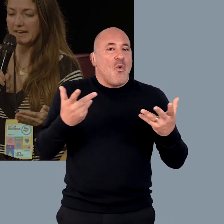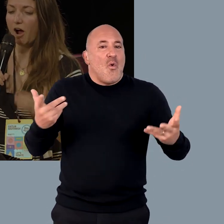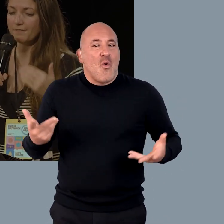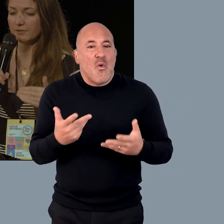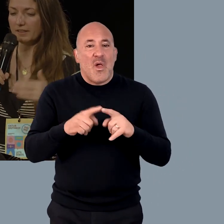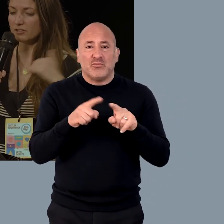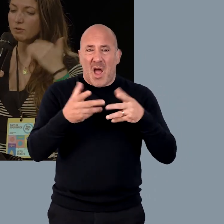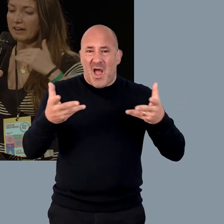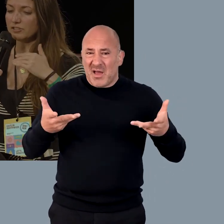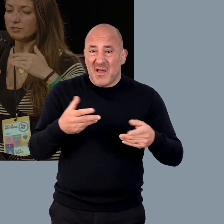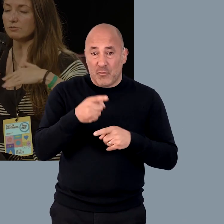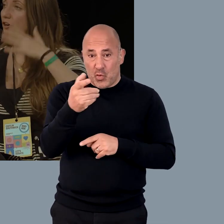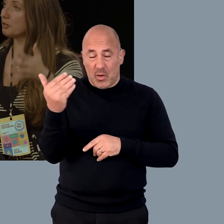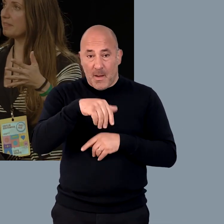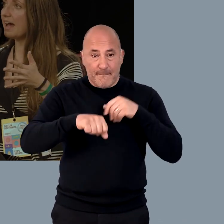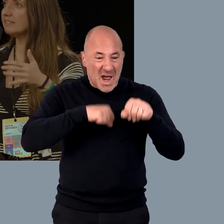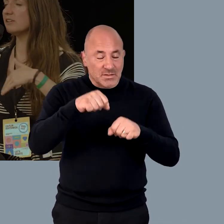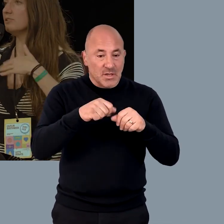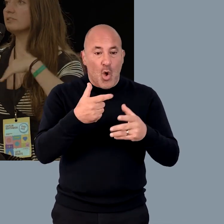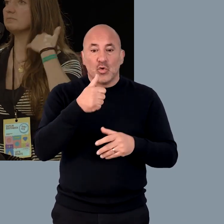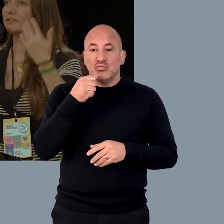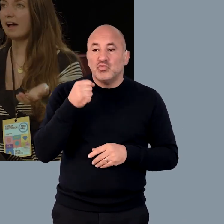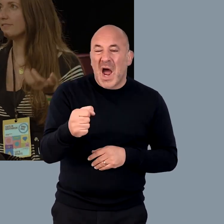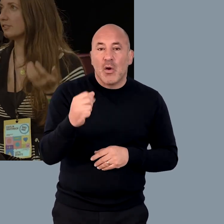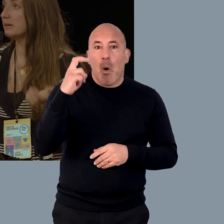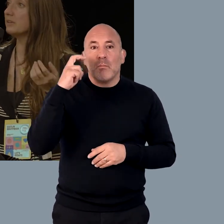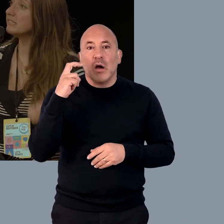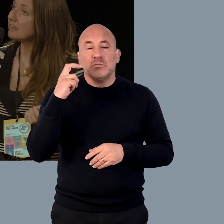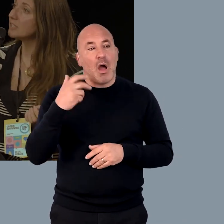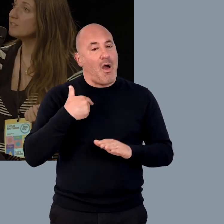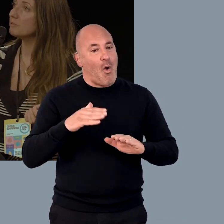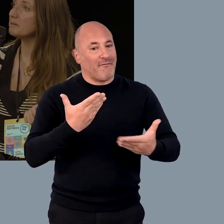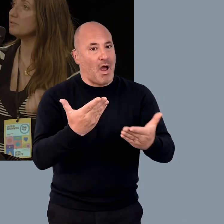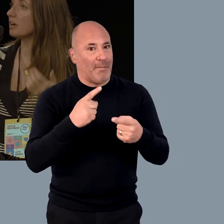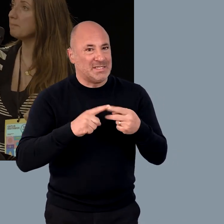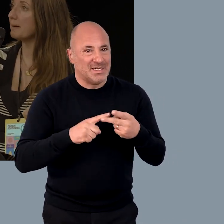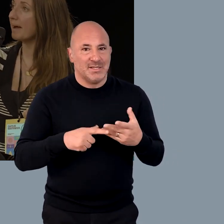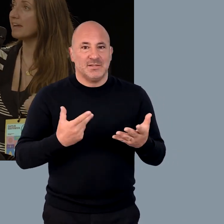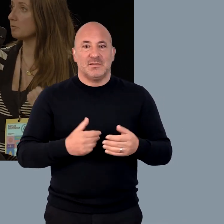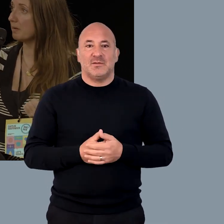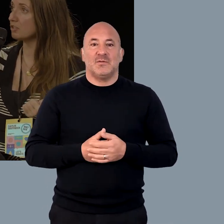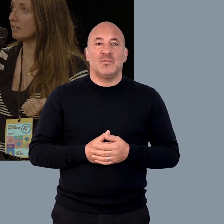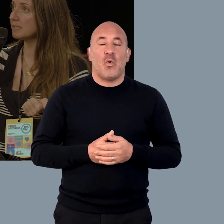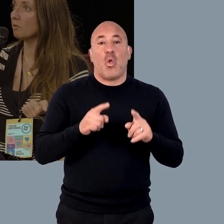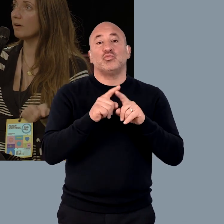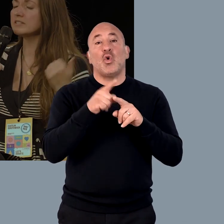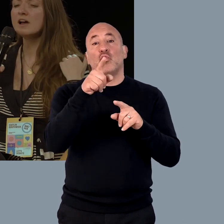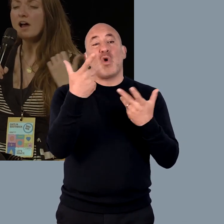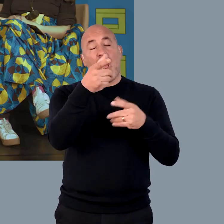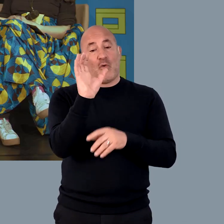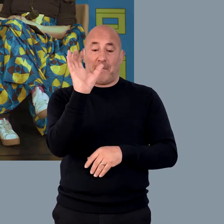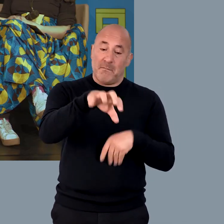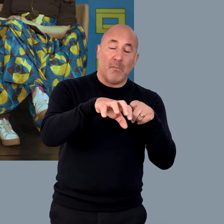would be trying to curb that. So you could provide, for example, incentives for people who come by bike or public